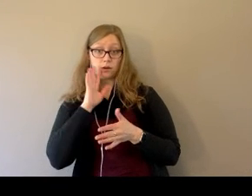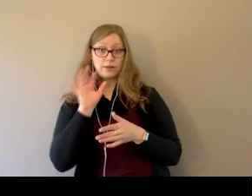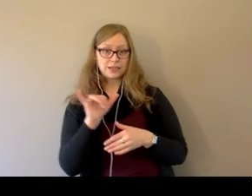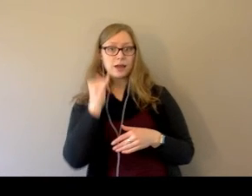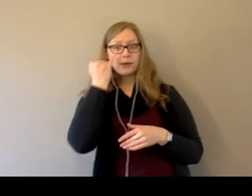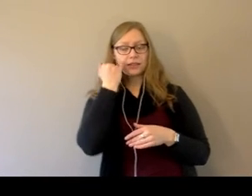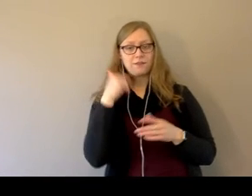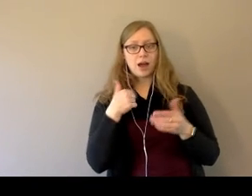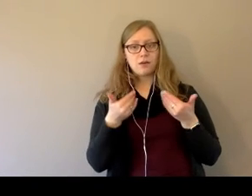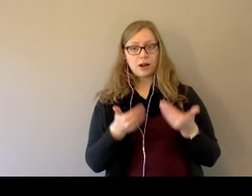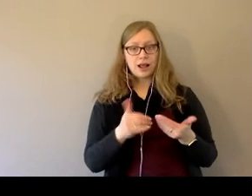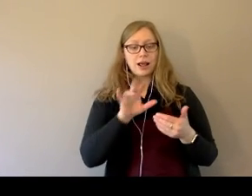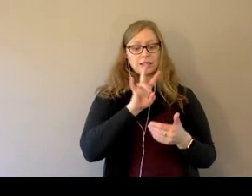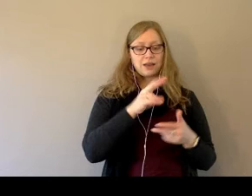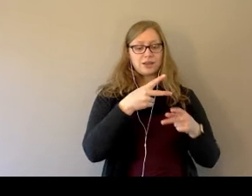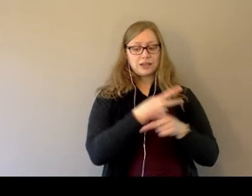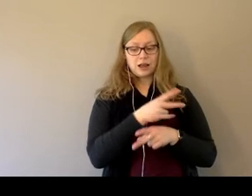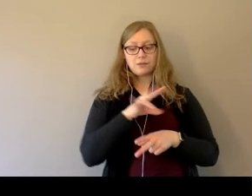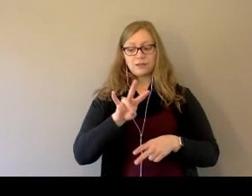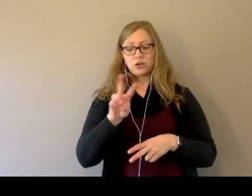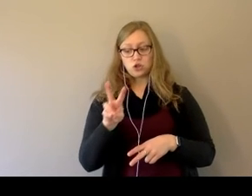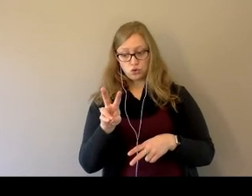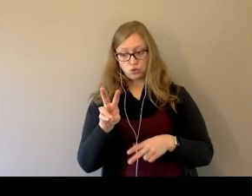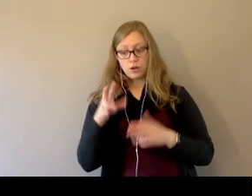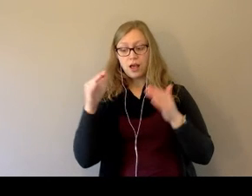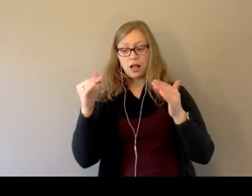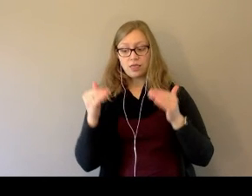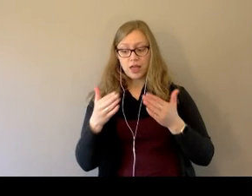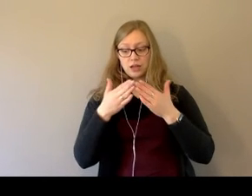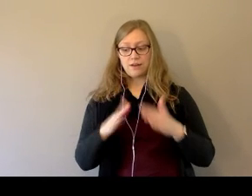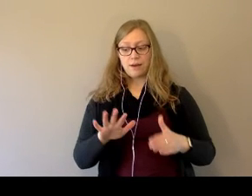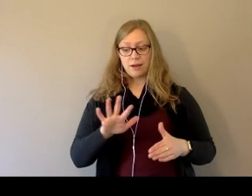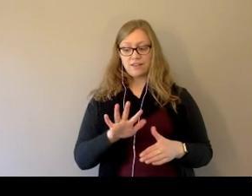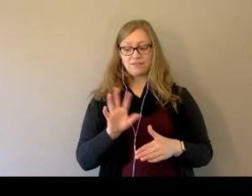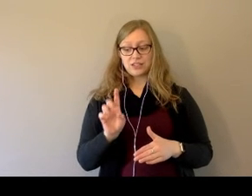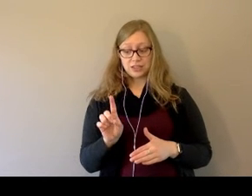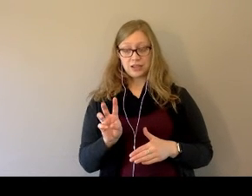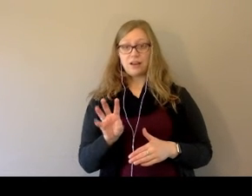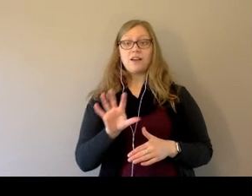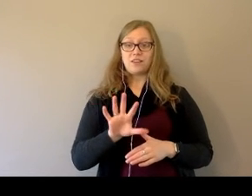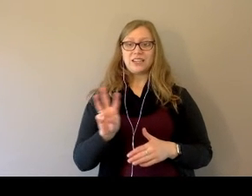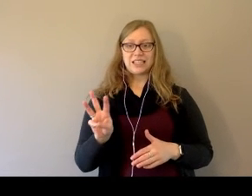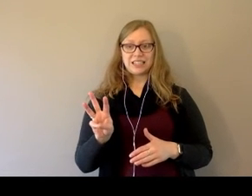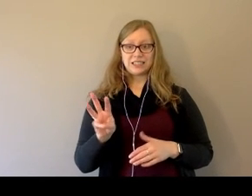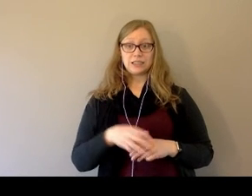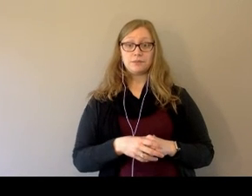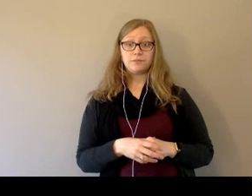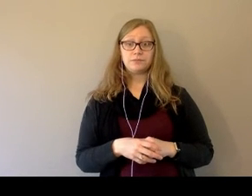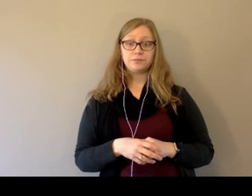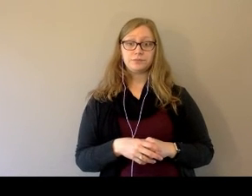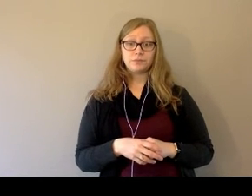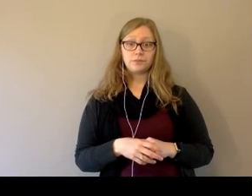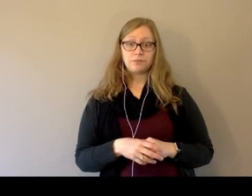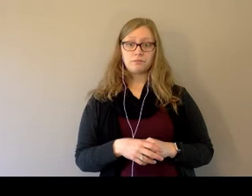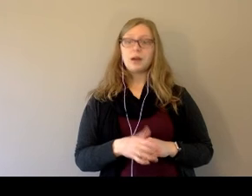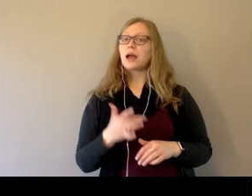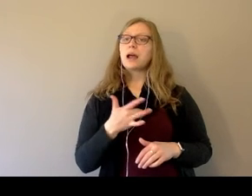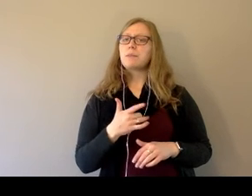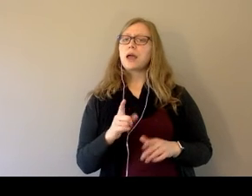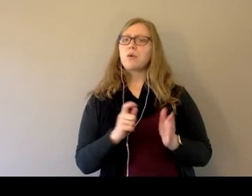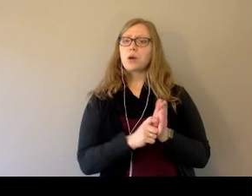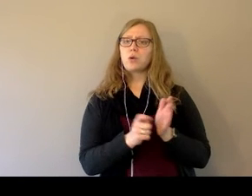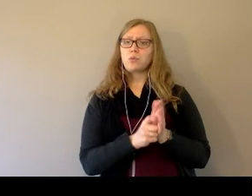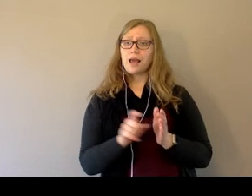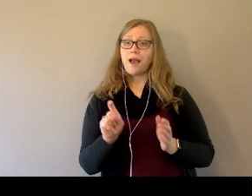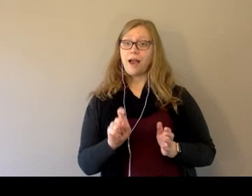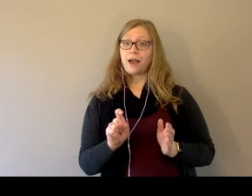72 and then divided by 56. So I'm going to write this with x on the left because that's usually the way you write it. So x equals 9. That is